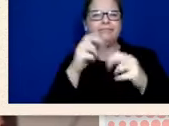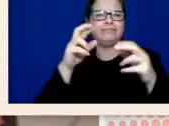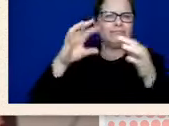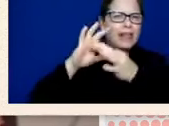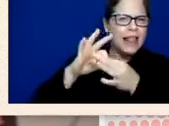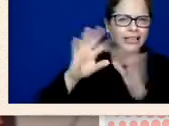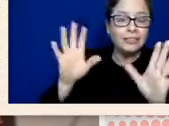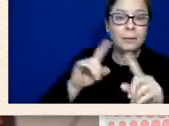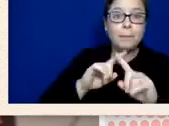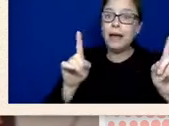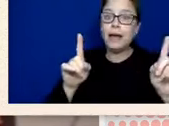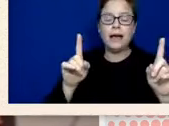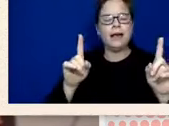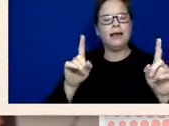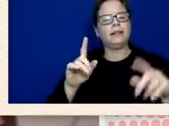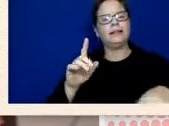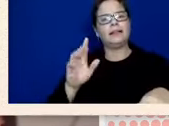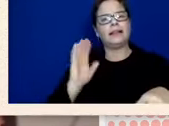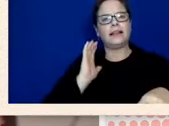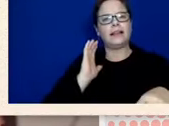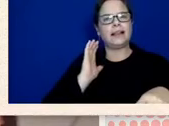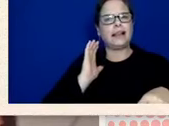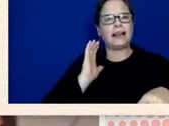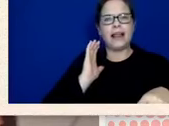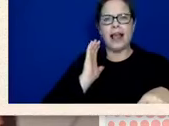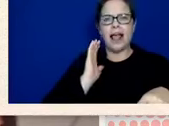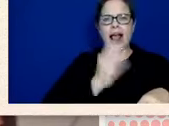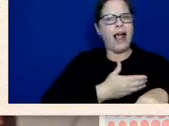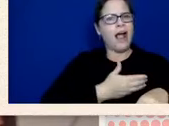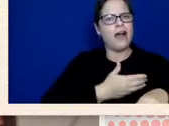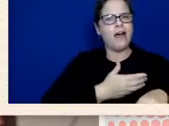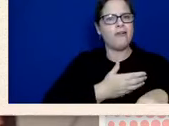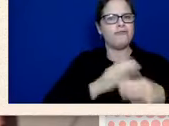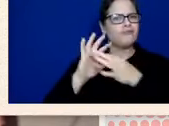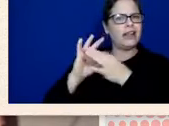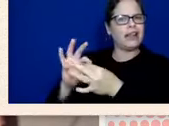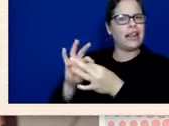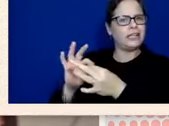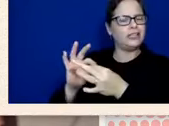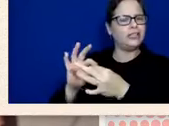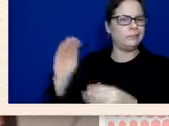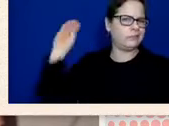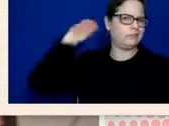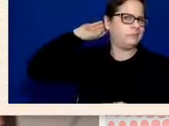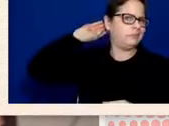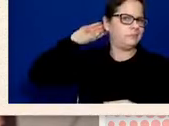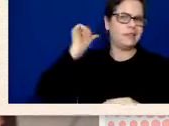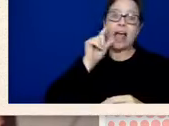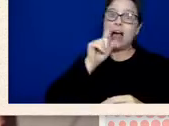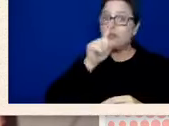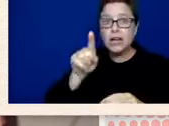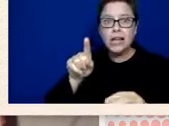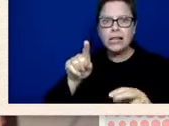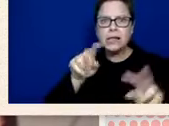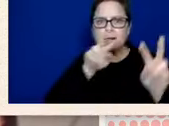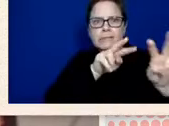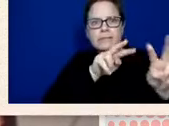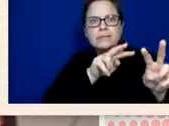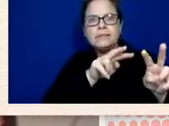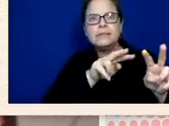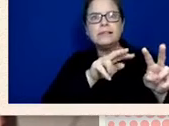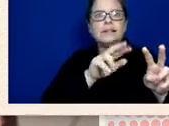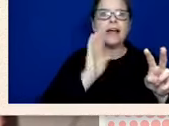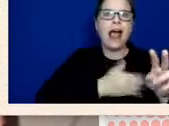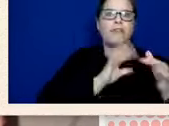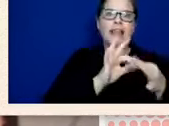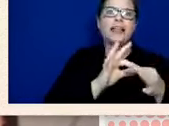back burner. It's like no one ever really thinks about it unless you look for it, if that makes sense. But yeah, I feel